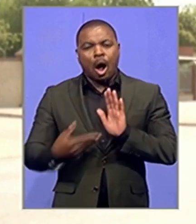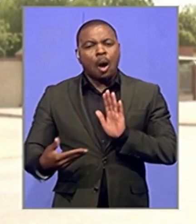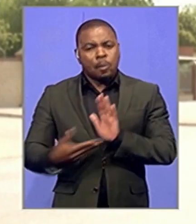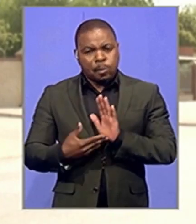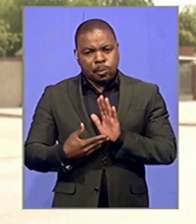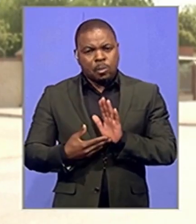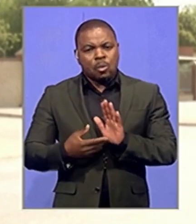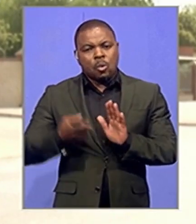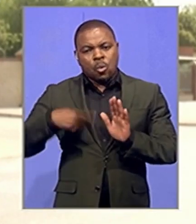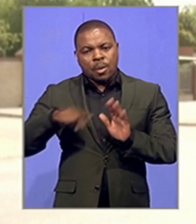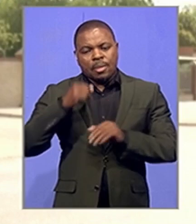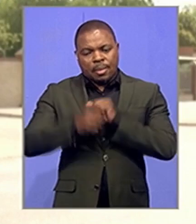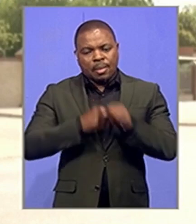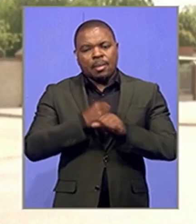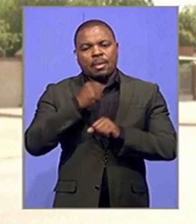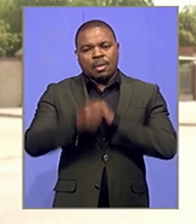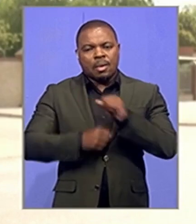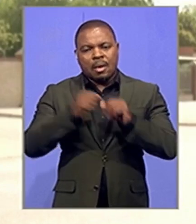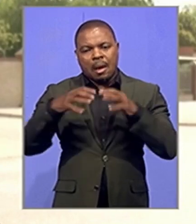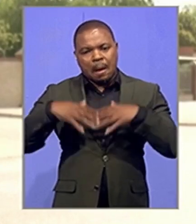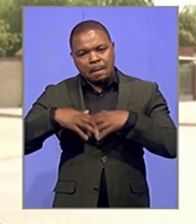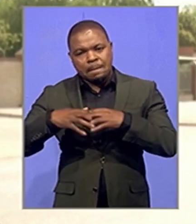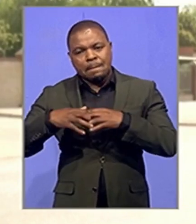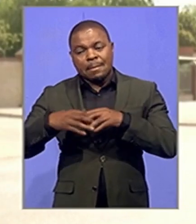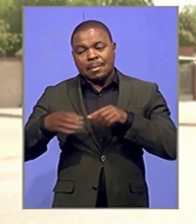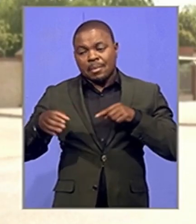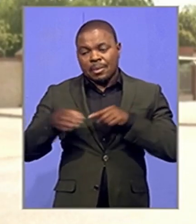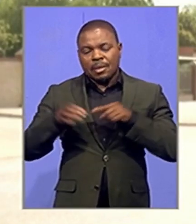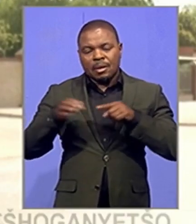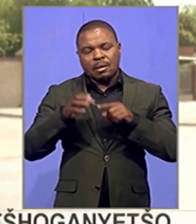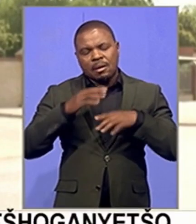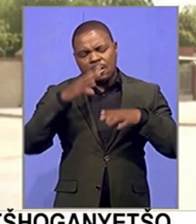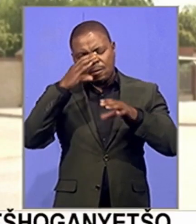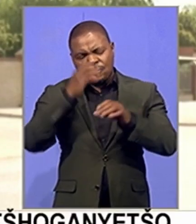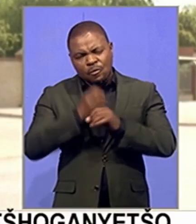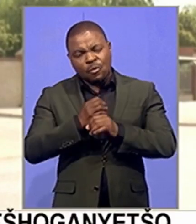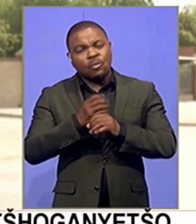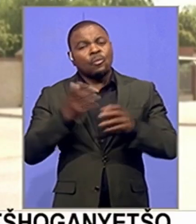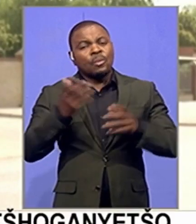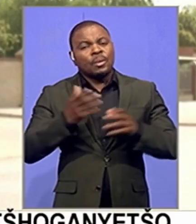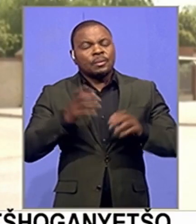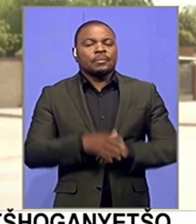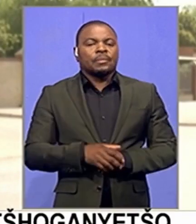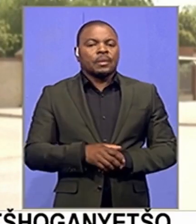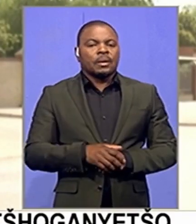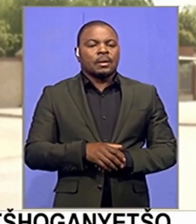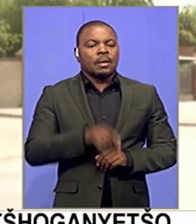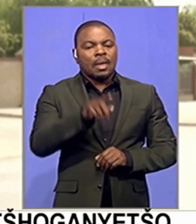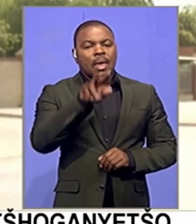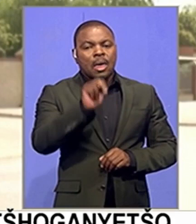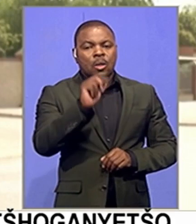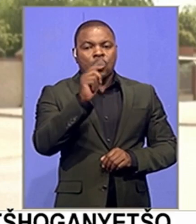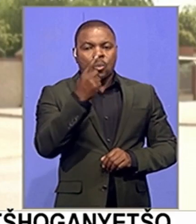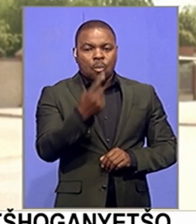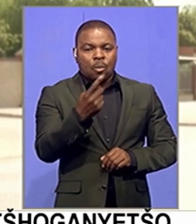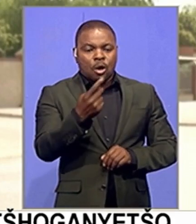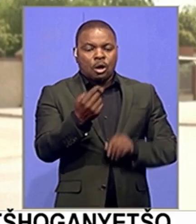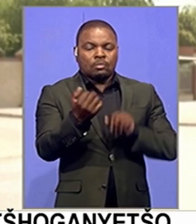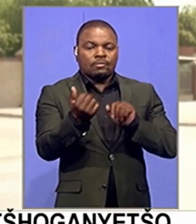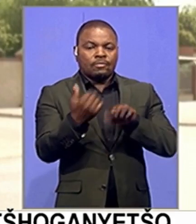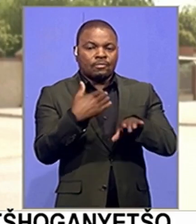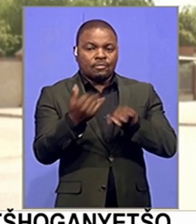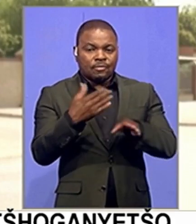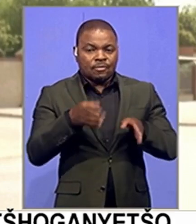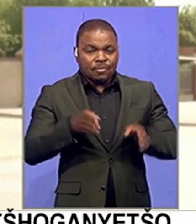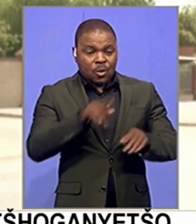le thenkgollang ngwaga ka ngwaga la go lebelelana kudu le tsela ya lephefo ya N1 ka gore ke